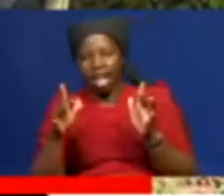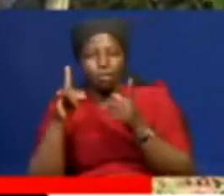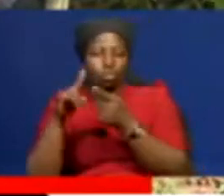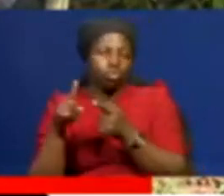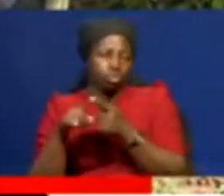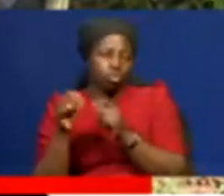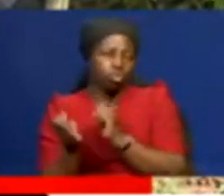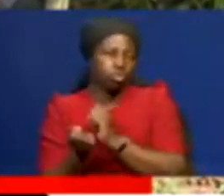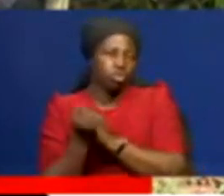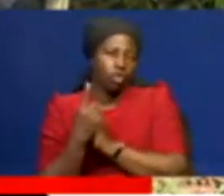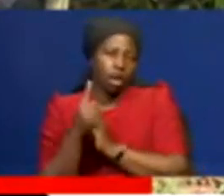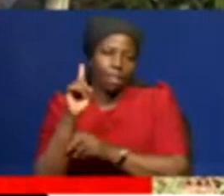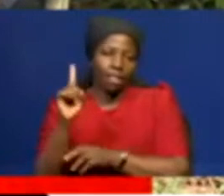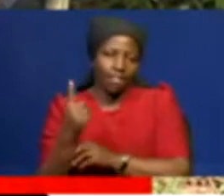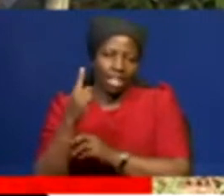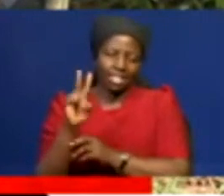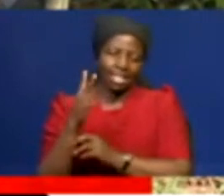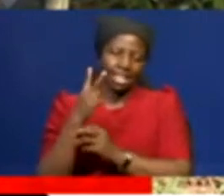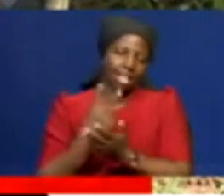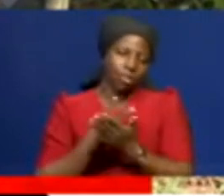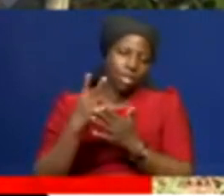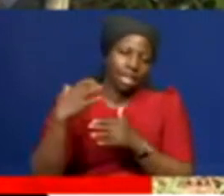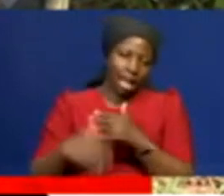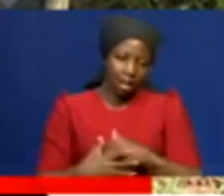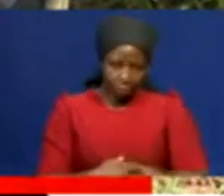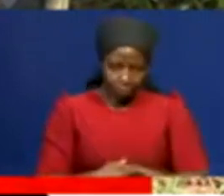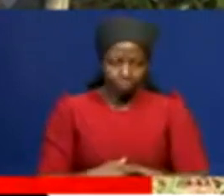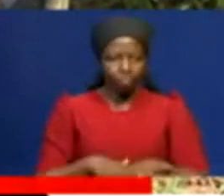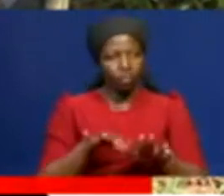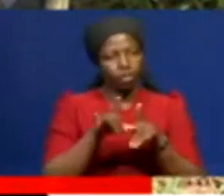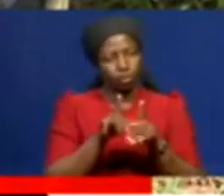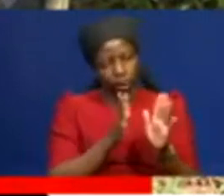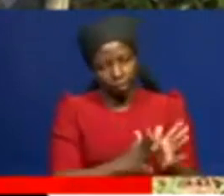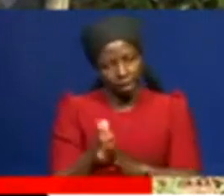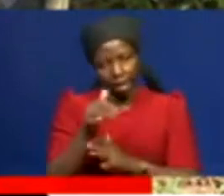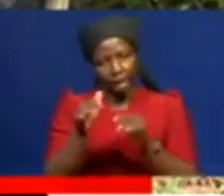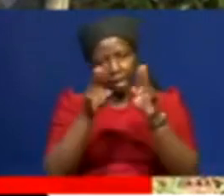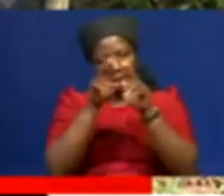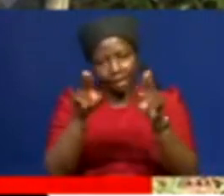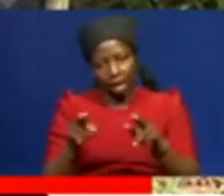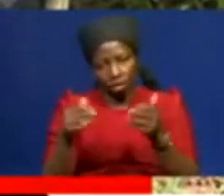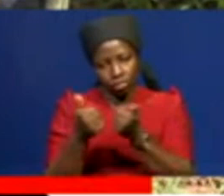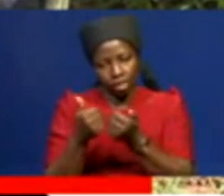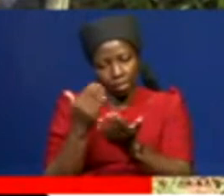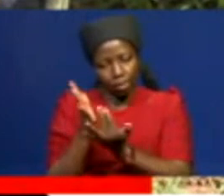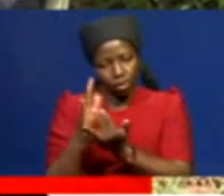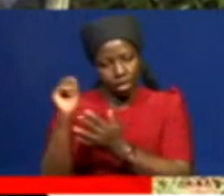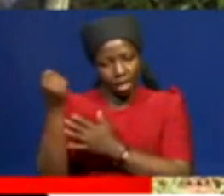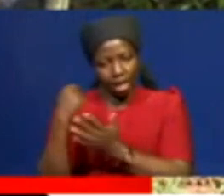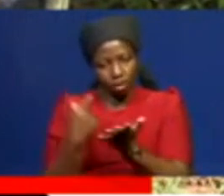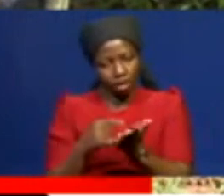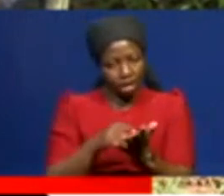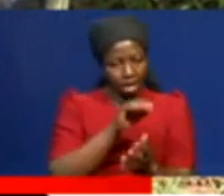around November the 1st or 2nd weekend. We are lining up another international match between Kenya and Uganda, the Elgon Cup,